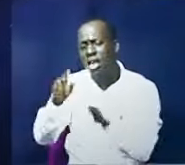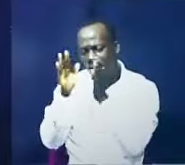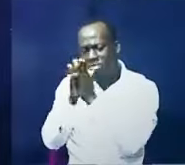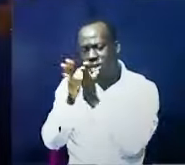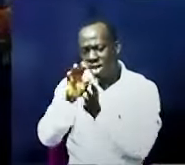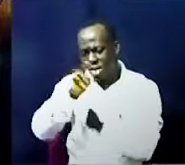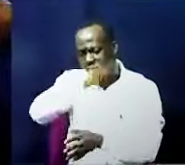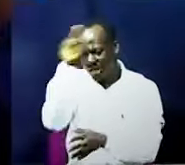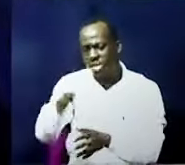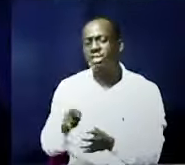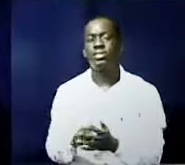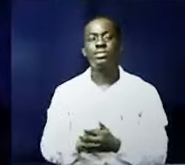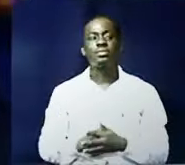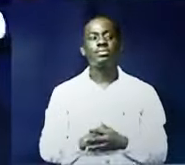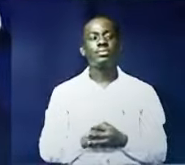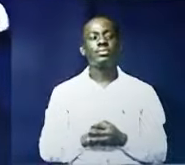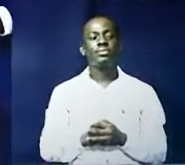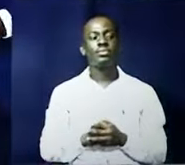prayer.